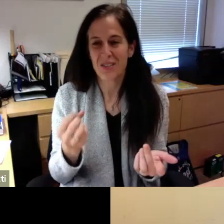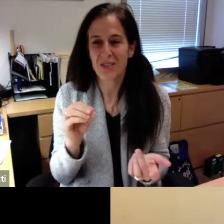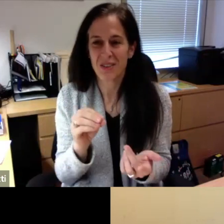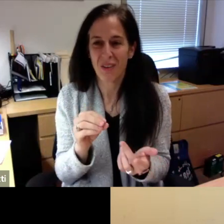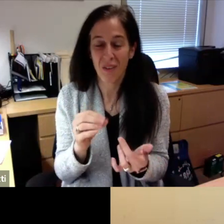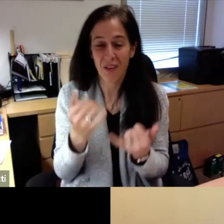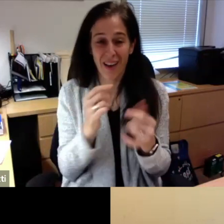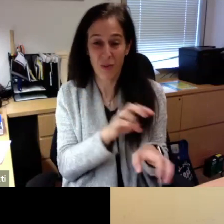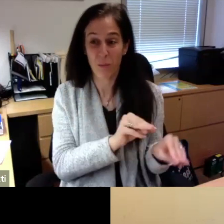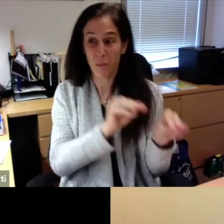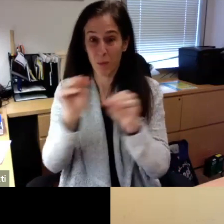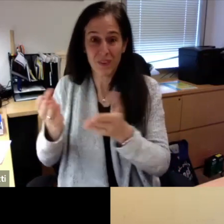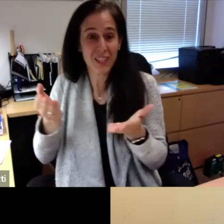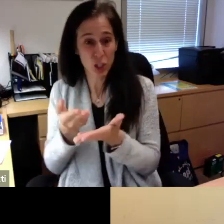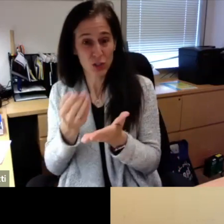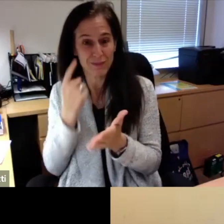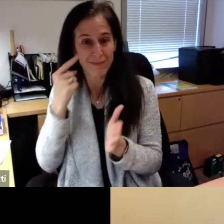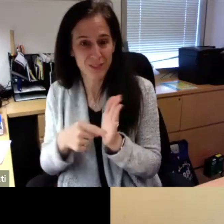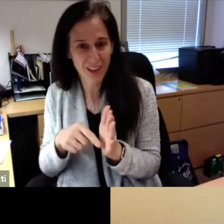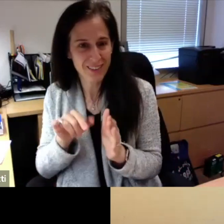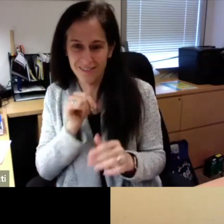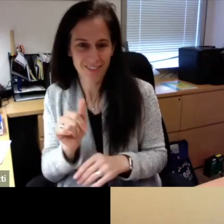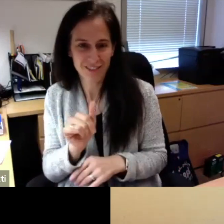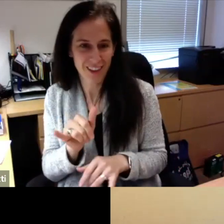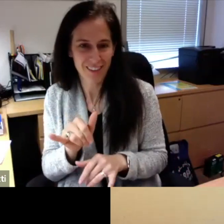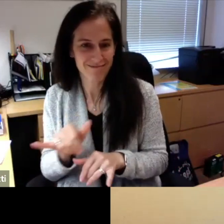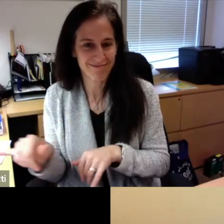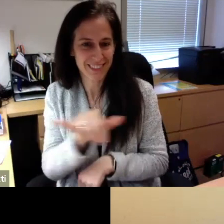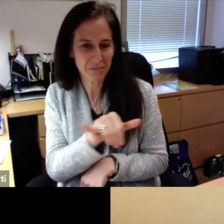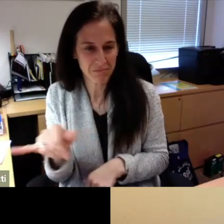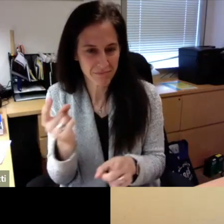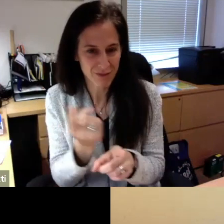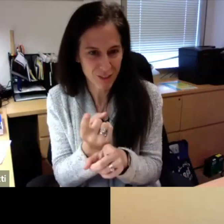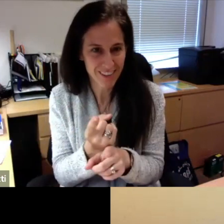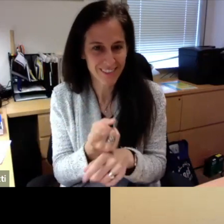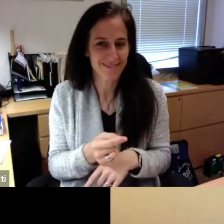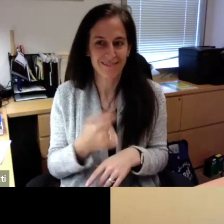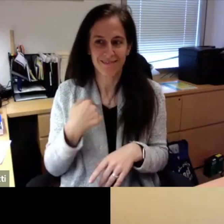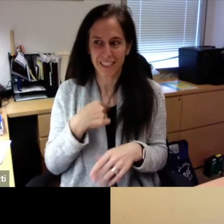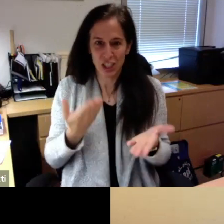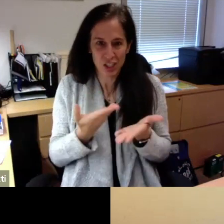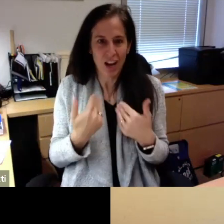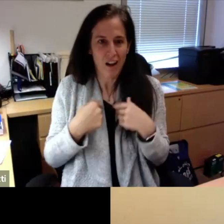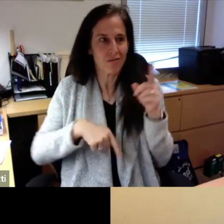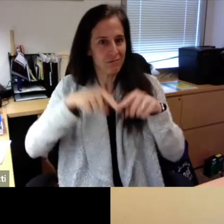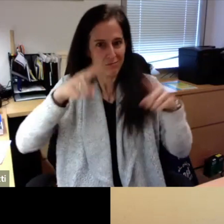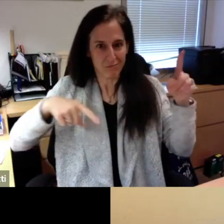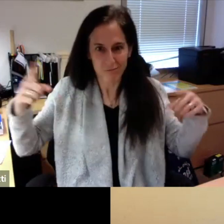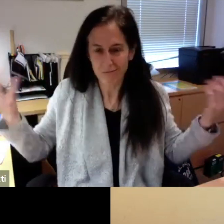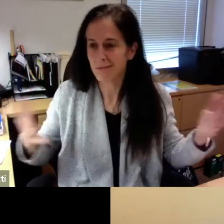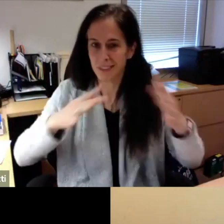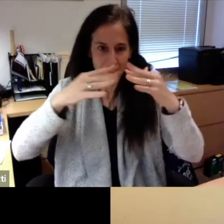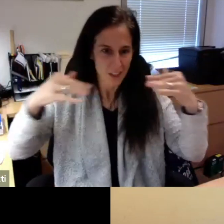we knew. And so for me, moving to America, that's not the same experience. Here, there's much more